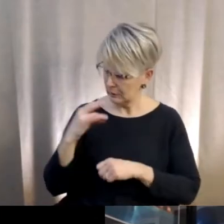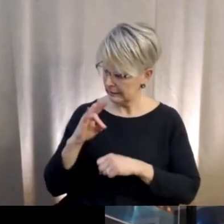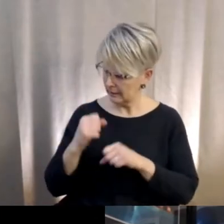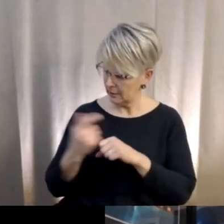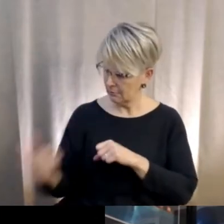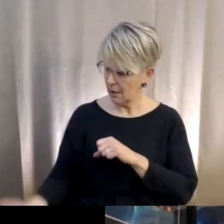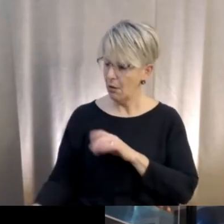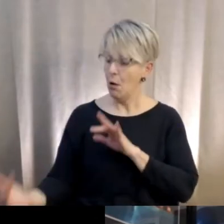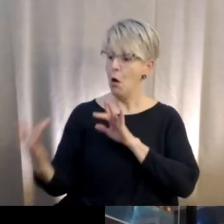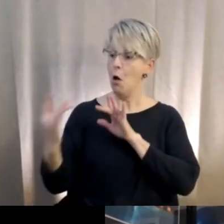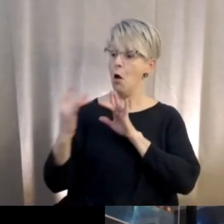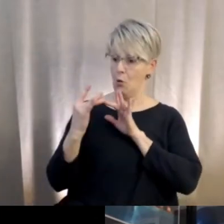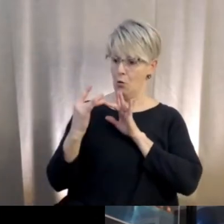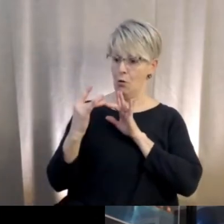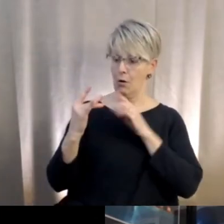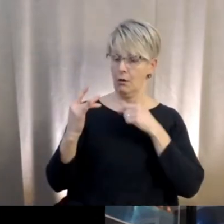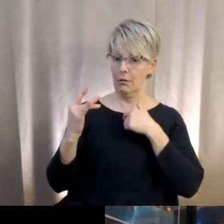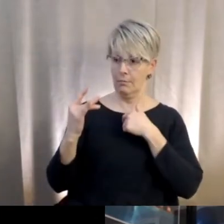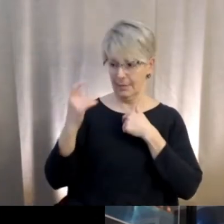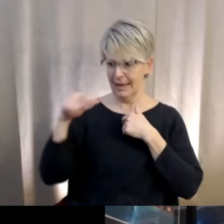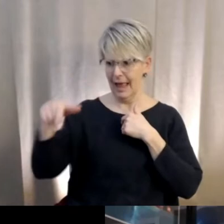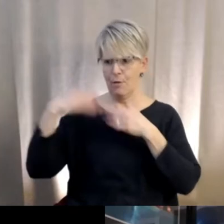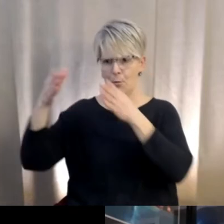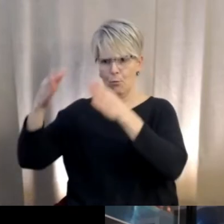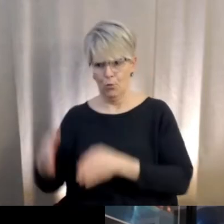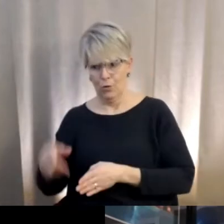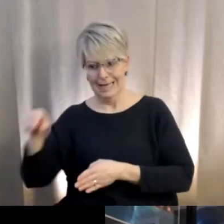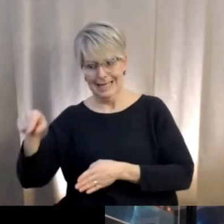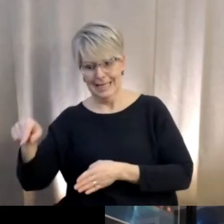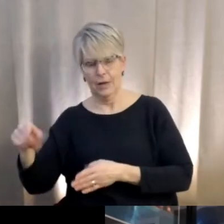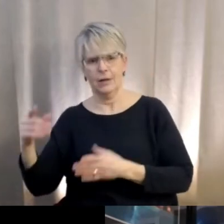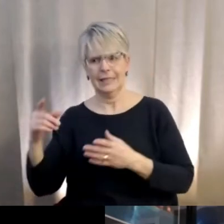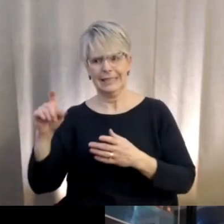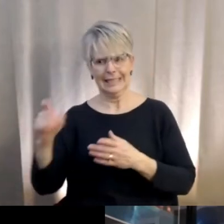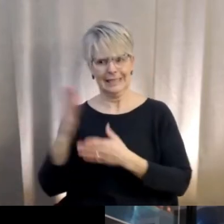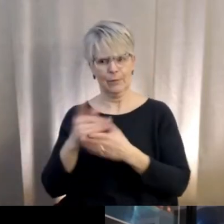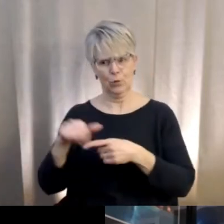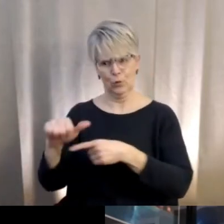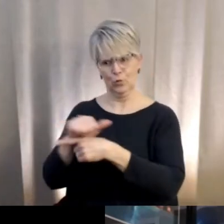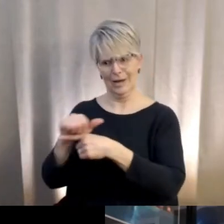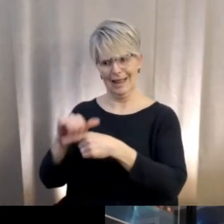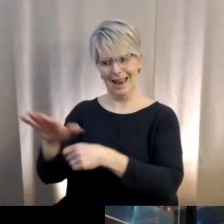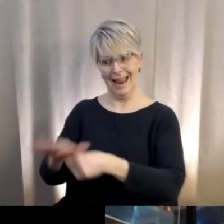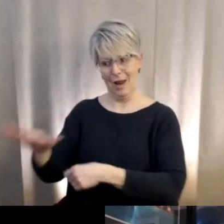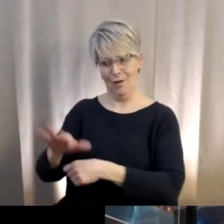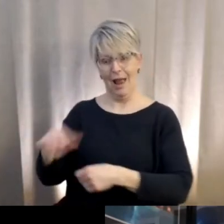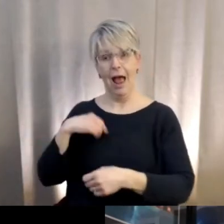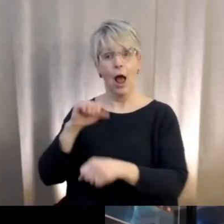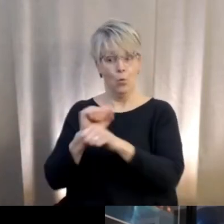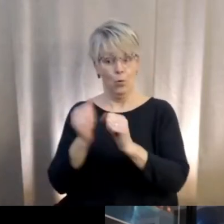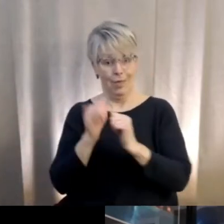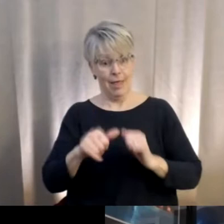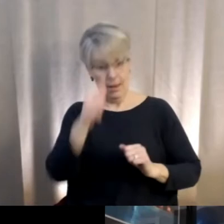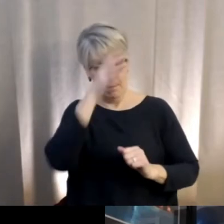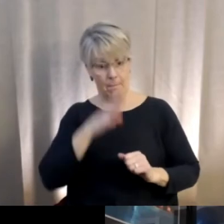to me specifically because they had a recipient that was looking for a trainer in their region. And I had worked with this gentleman